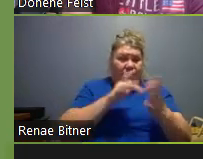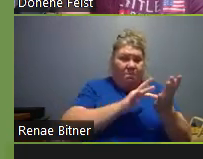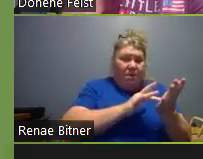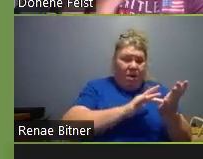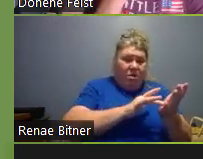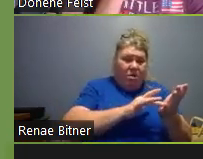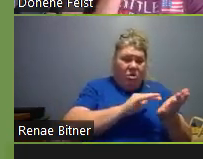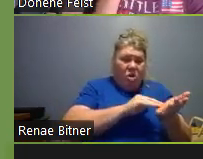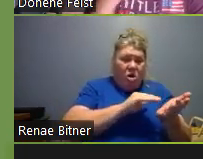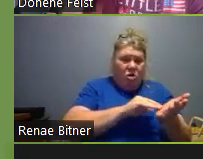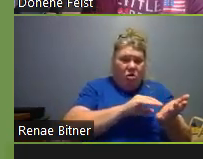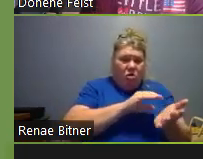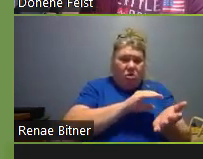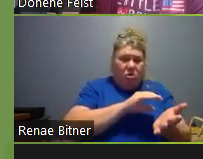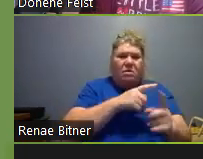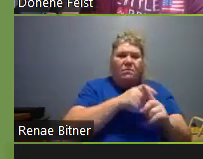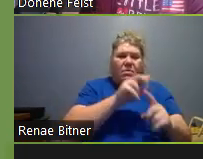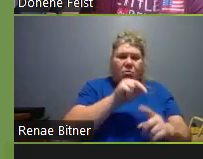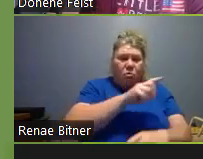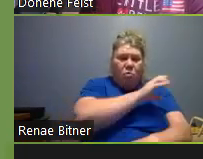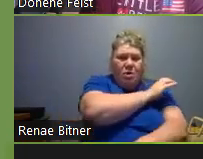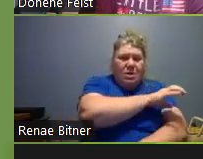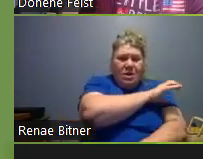it'll be North Dakota facilities, or